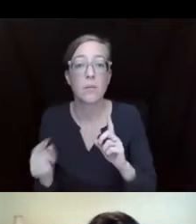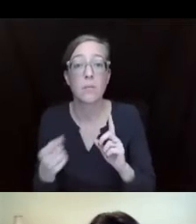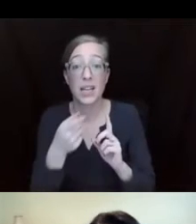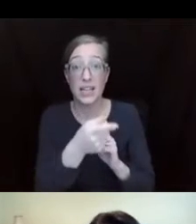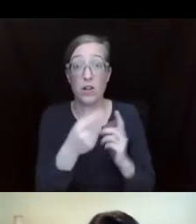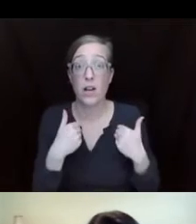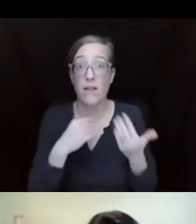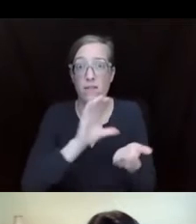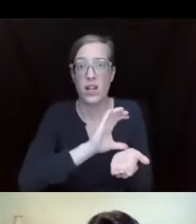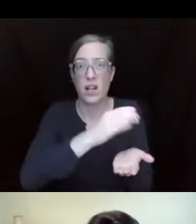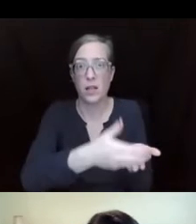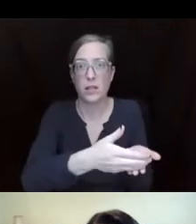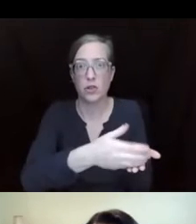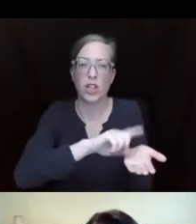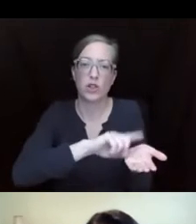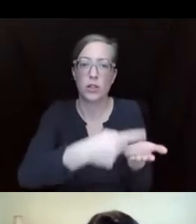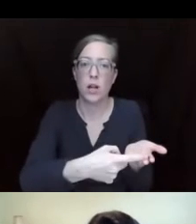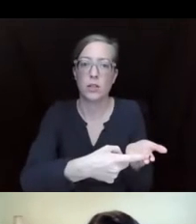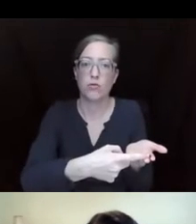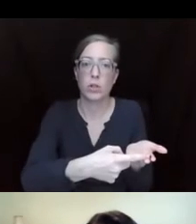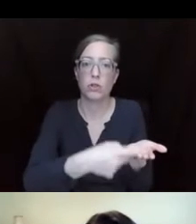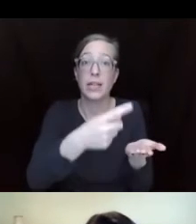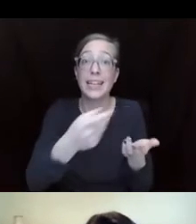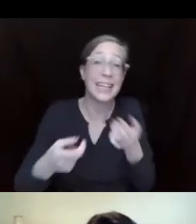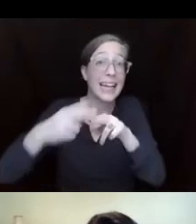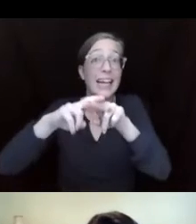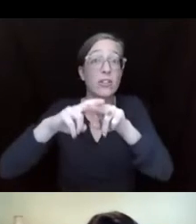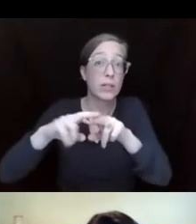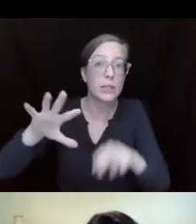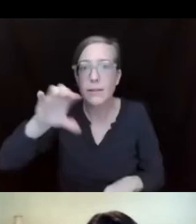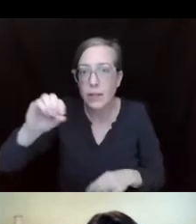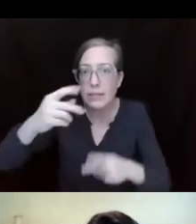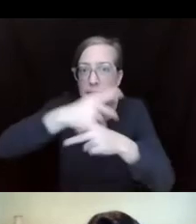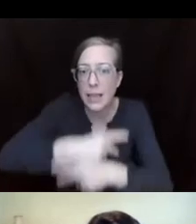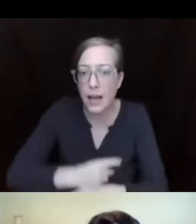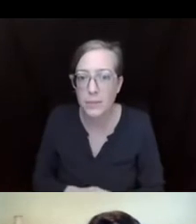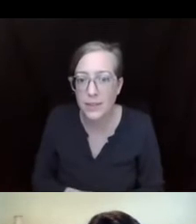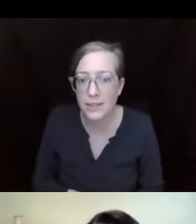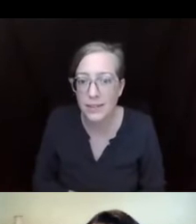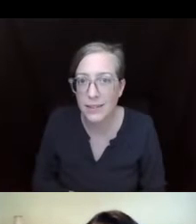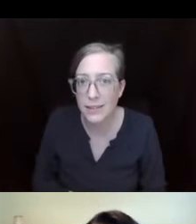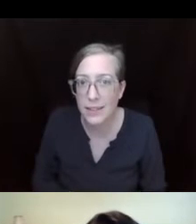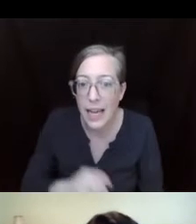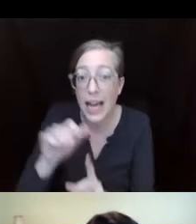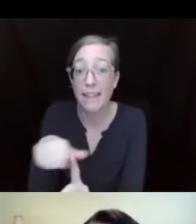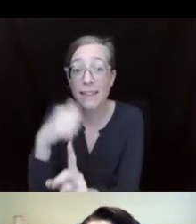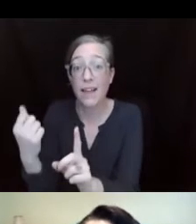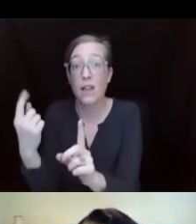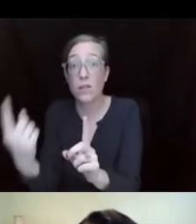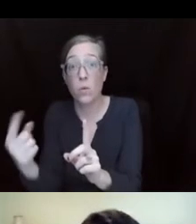concentration. He enriched those things 50 times. And for the Saccharomyces, 34 times. So he